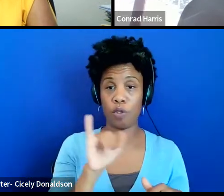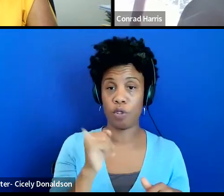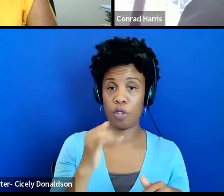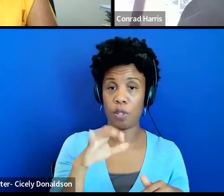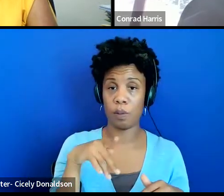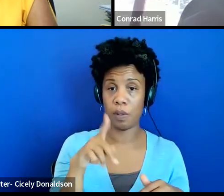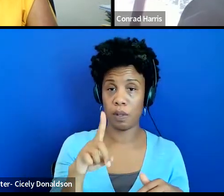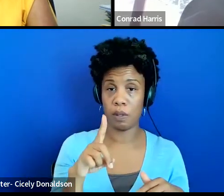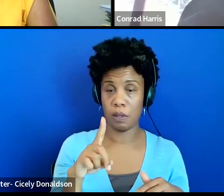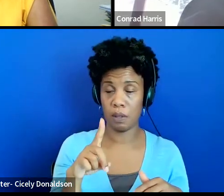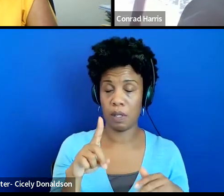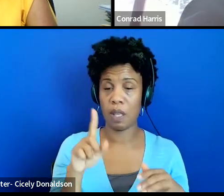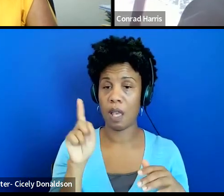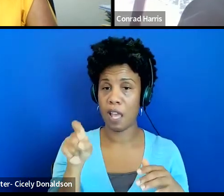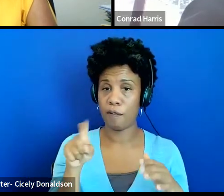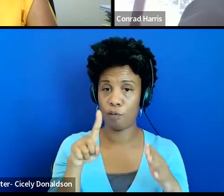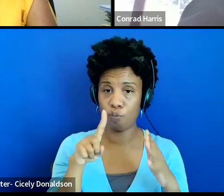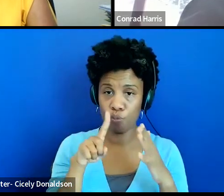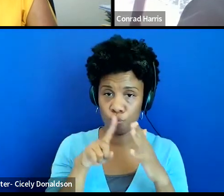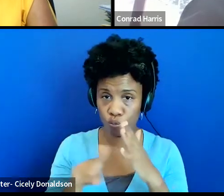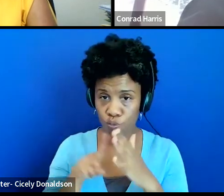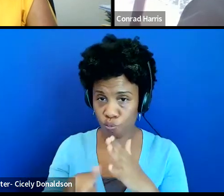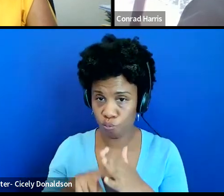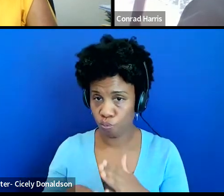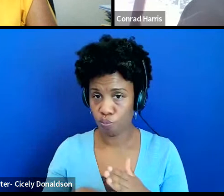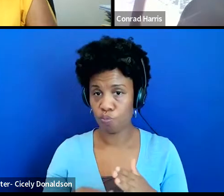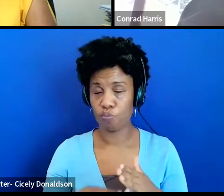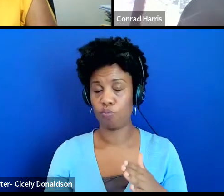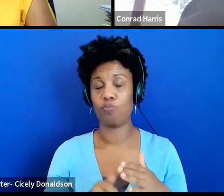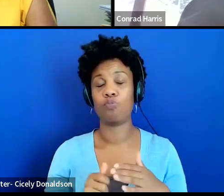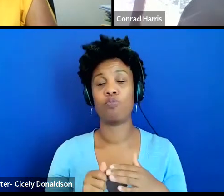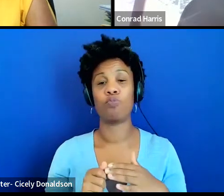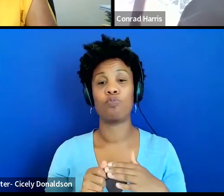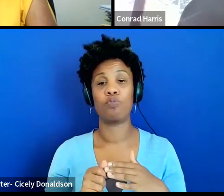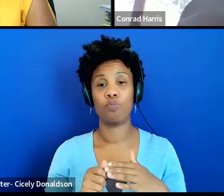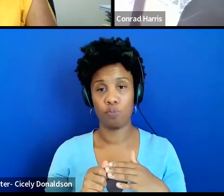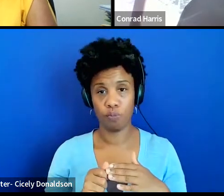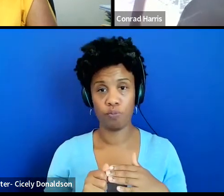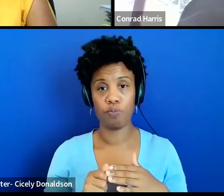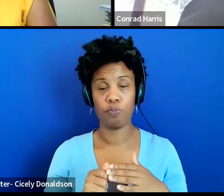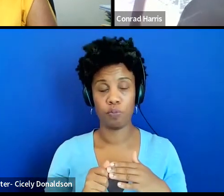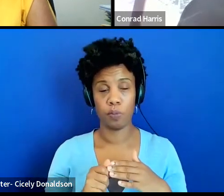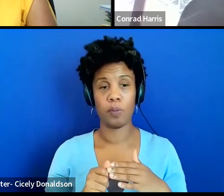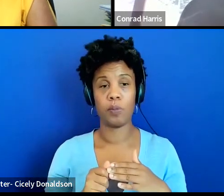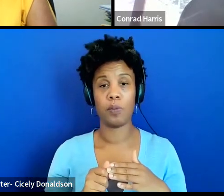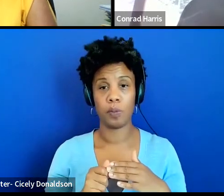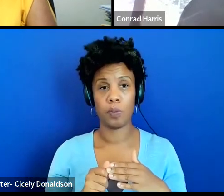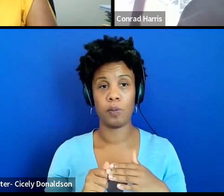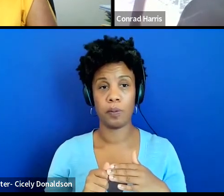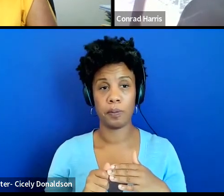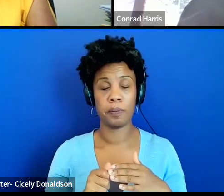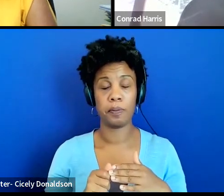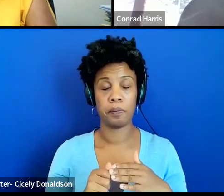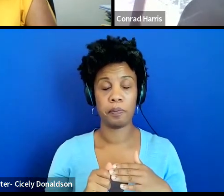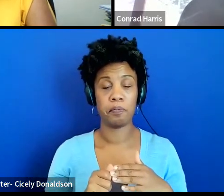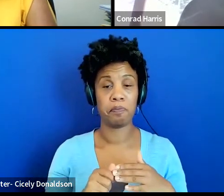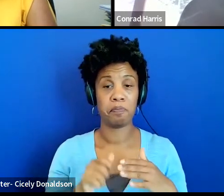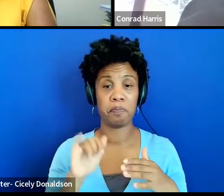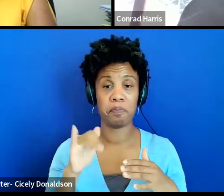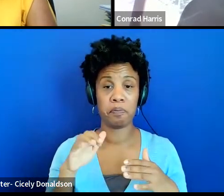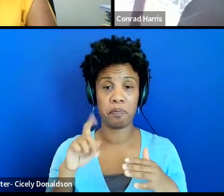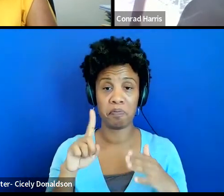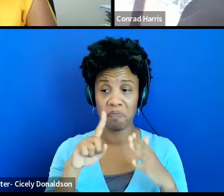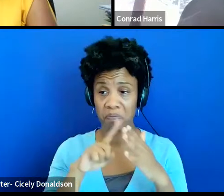to investigate. And if it is that the JCPD conducts